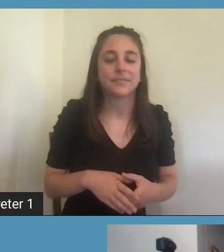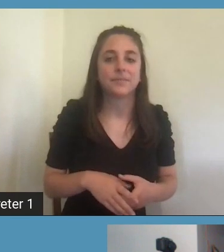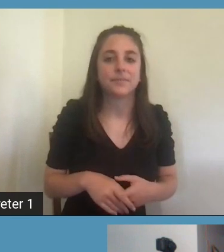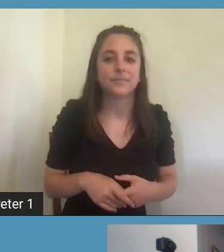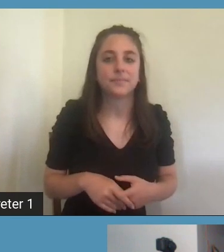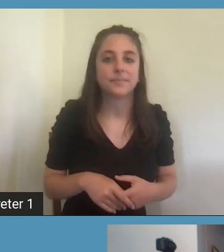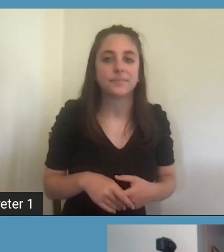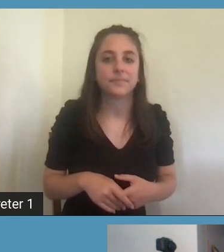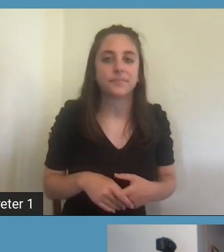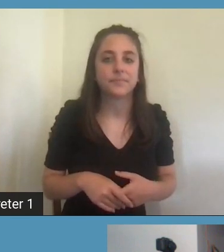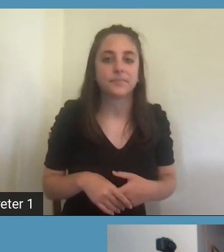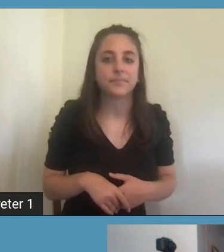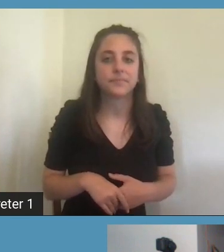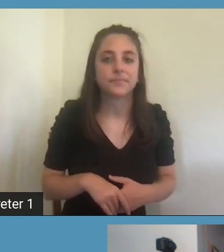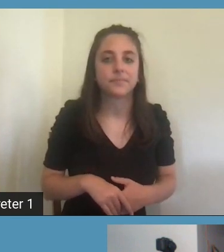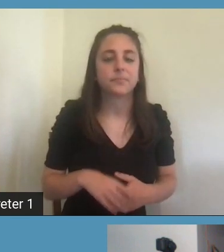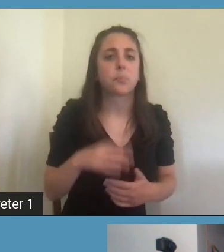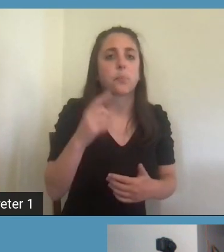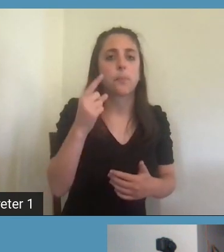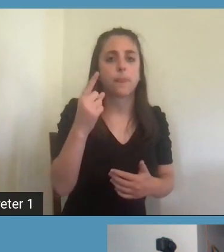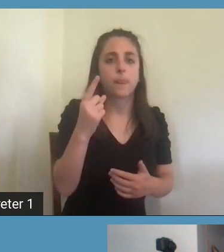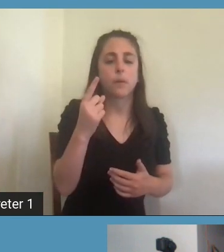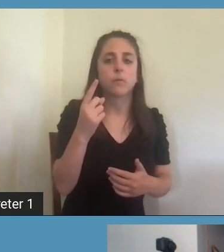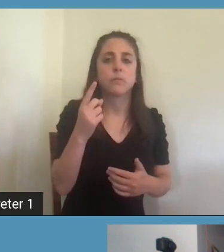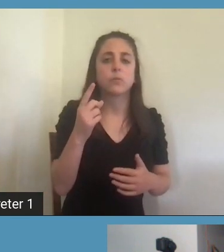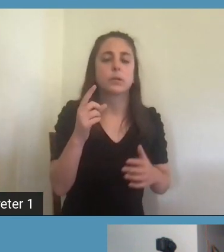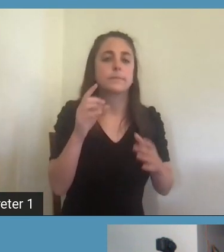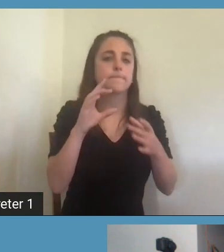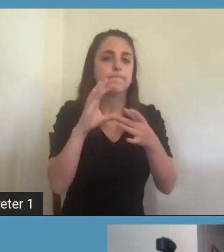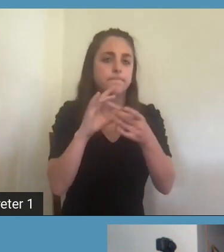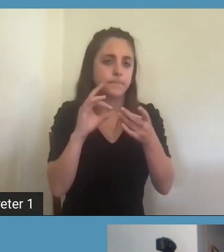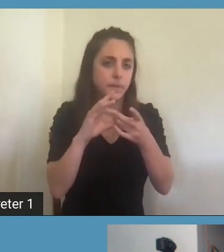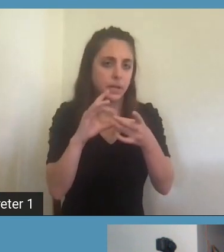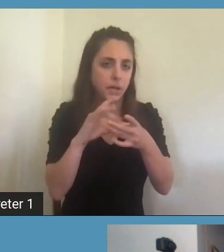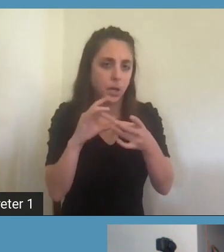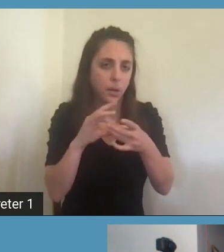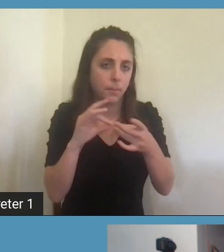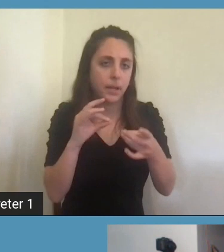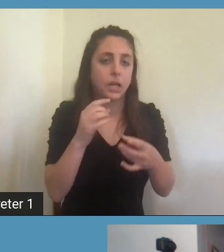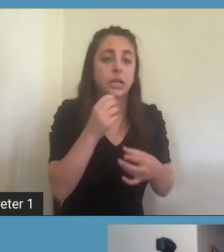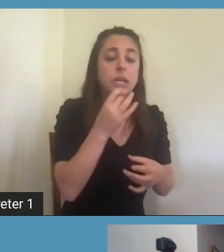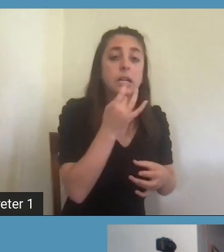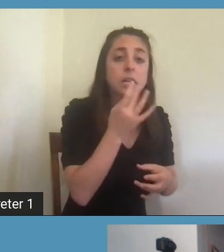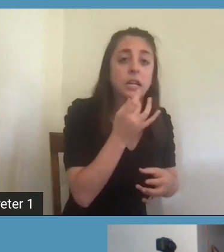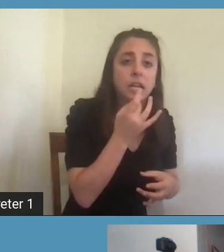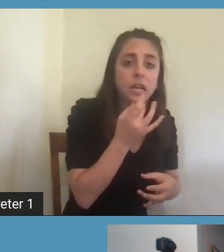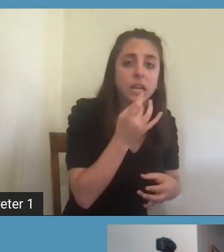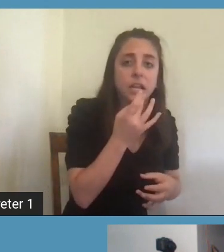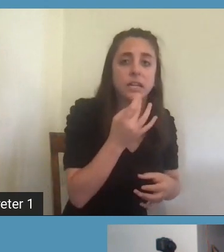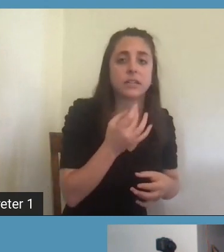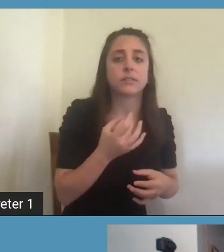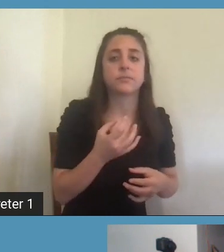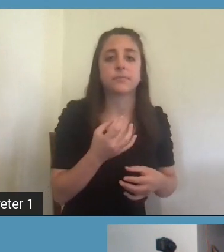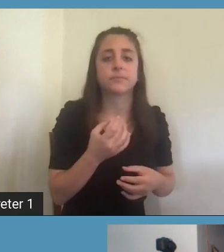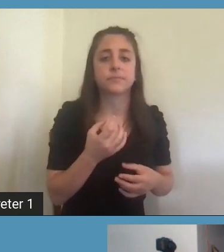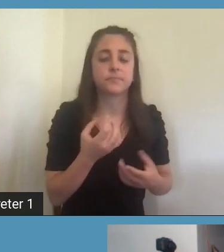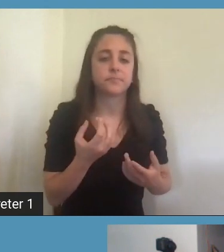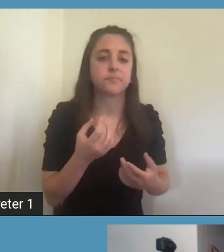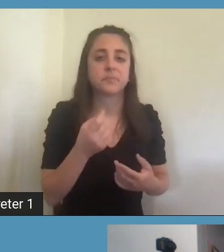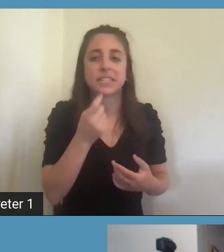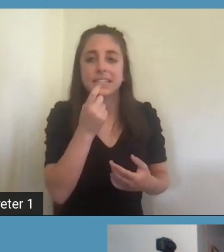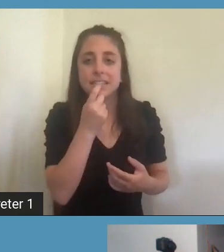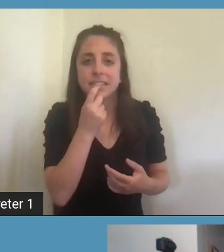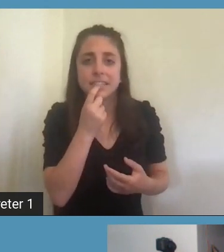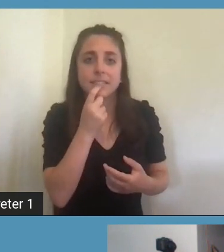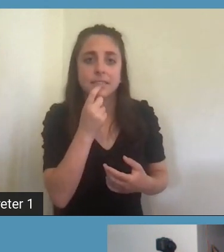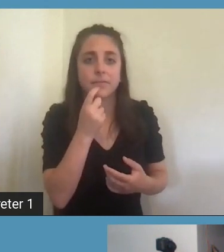one that comments on lighting glass enclosed objects, like in a vitrine in a